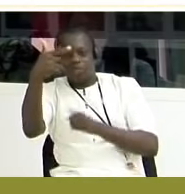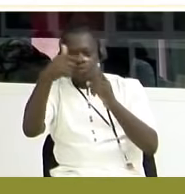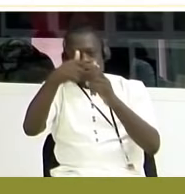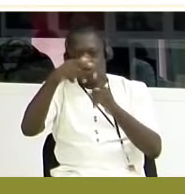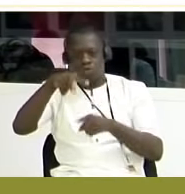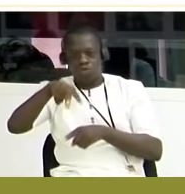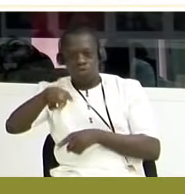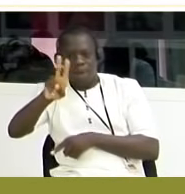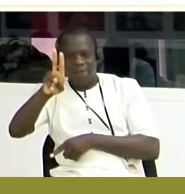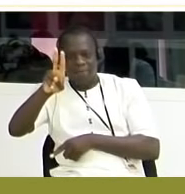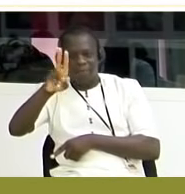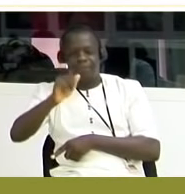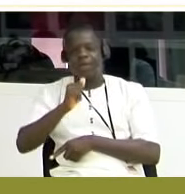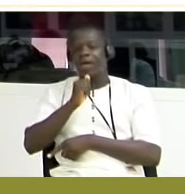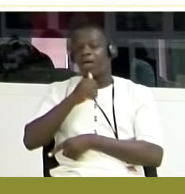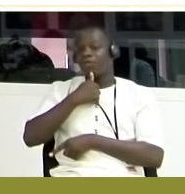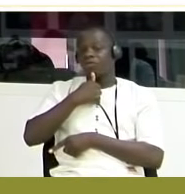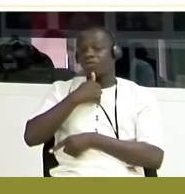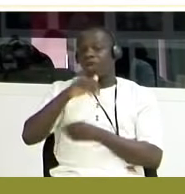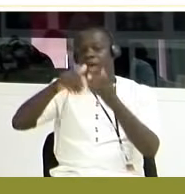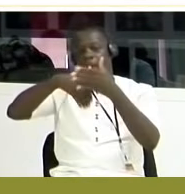outside,